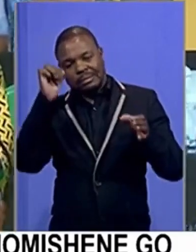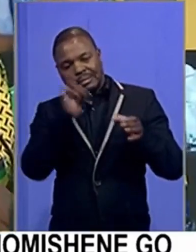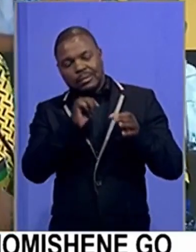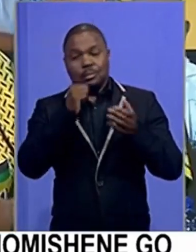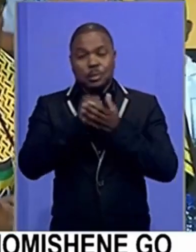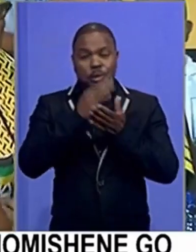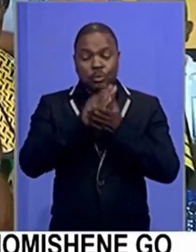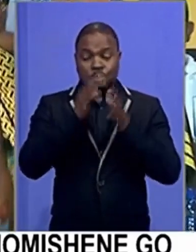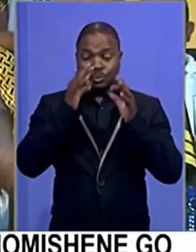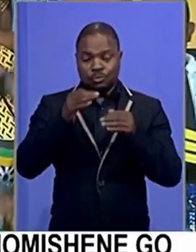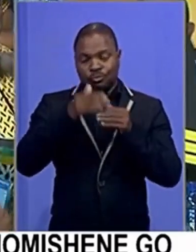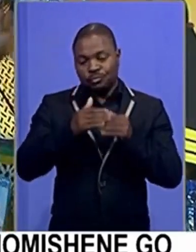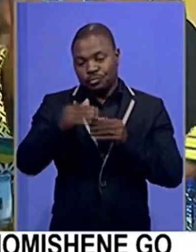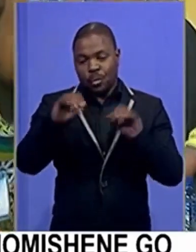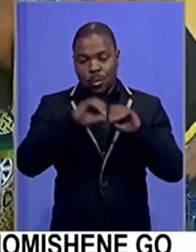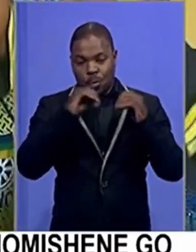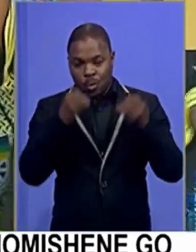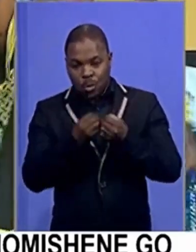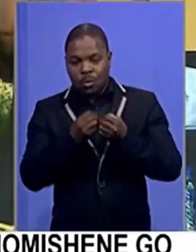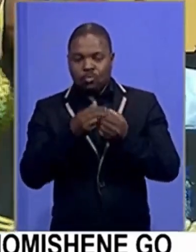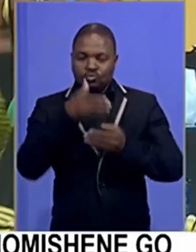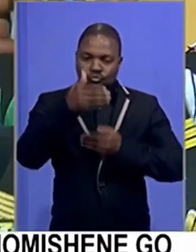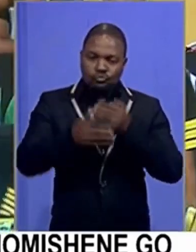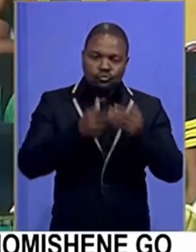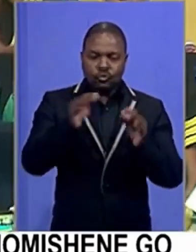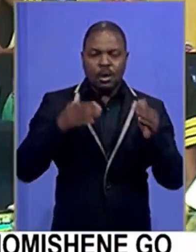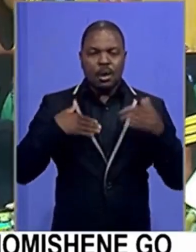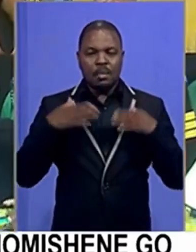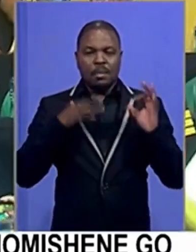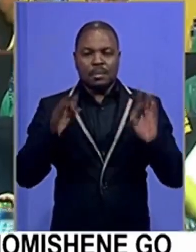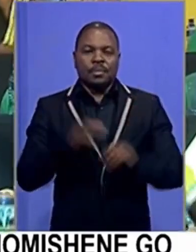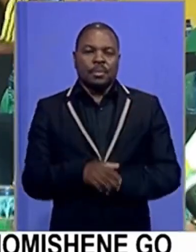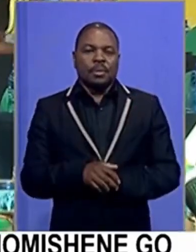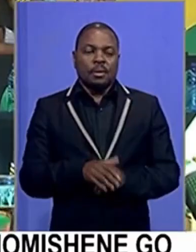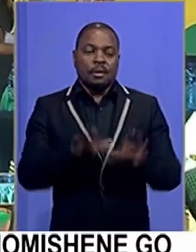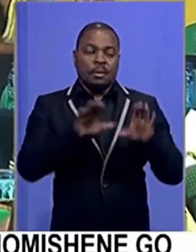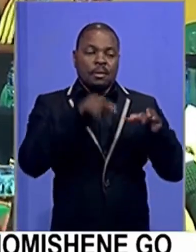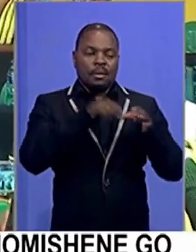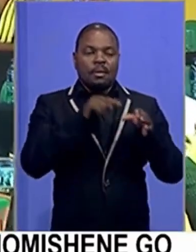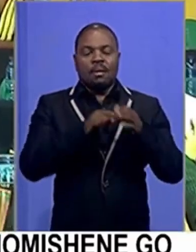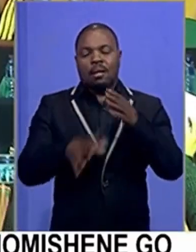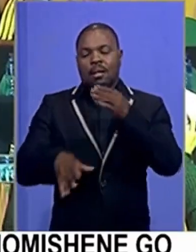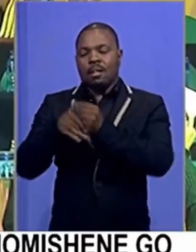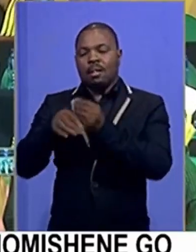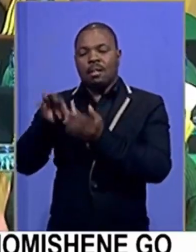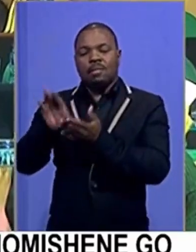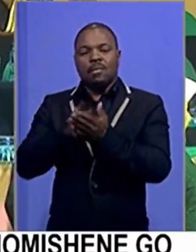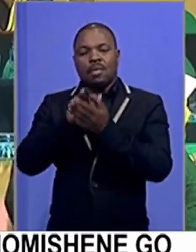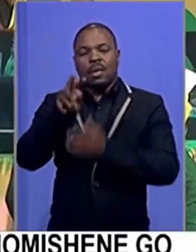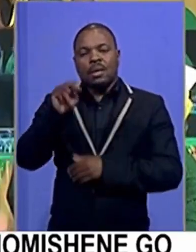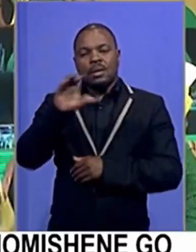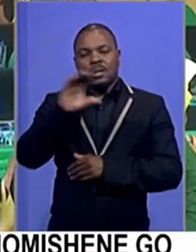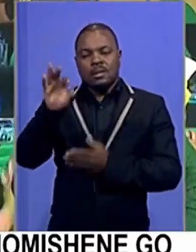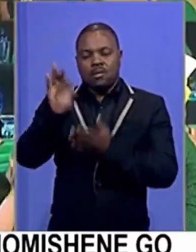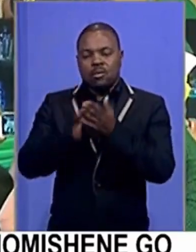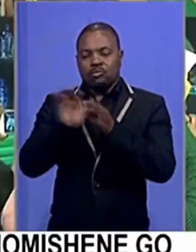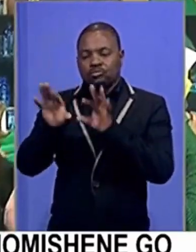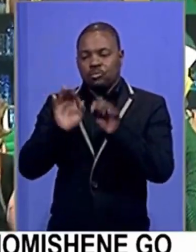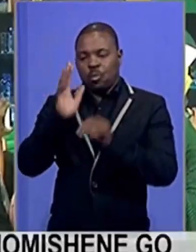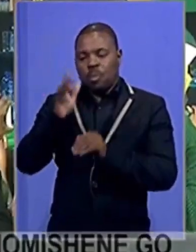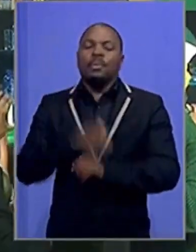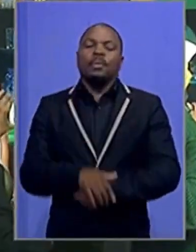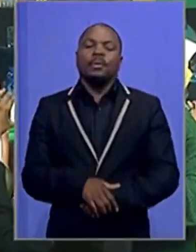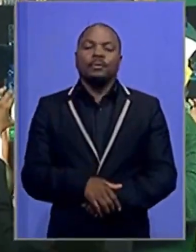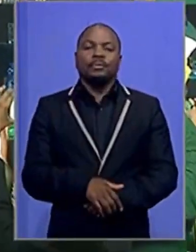a lekoko le le busang le na le nnete mo tsamaisong ya lona. Lekoko le tla tlhopha ditokololo tlaleletso tsa komiti khuduthamaga bosetshaba.